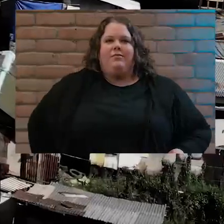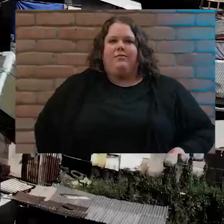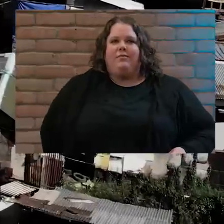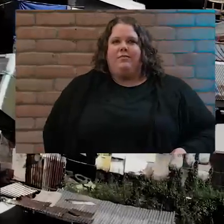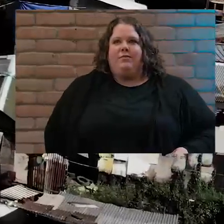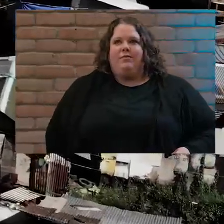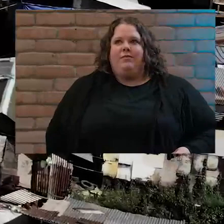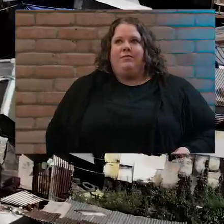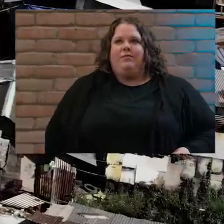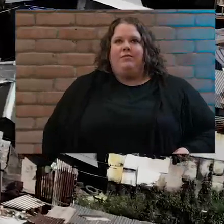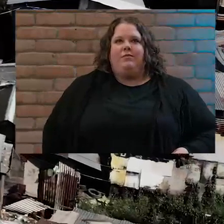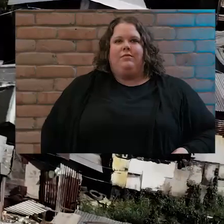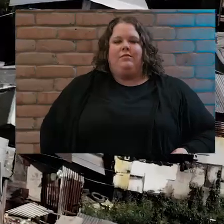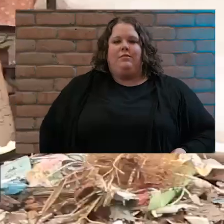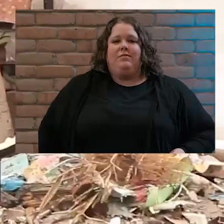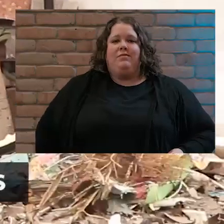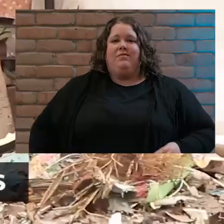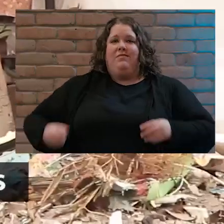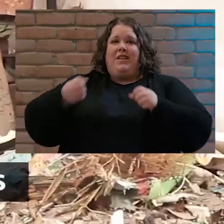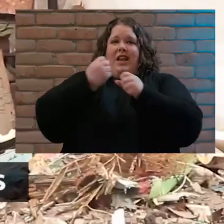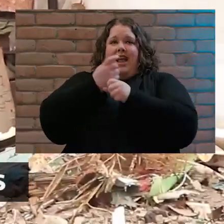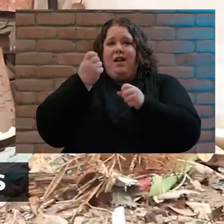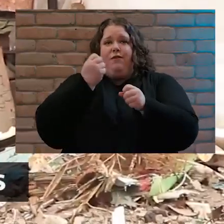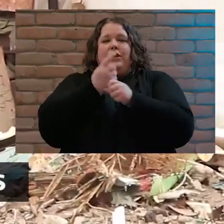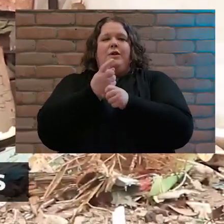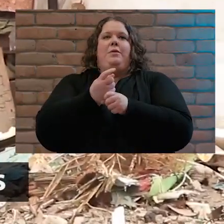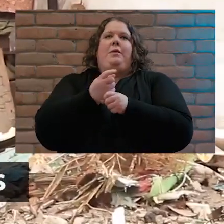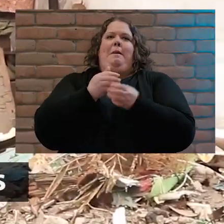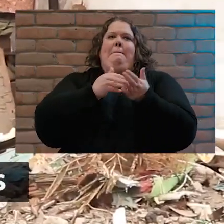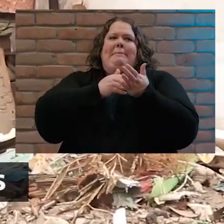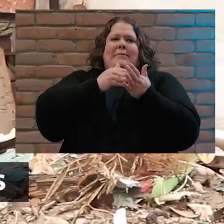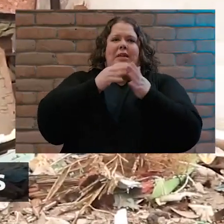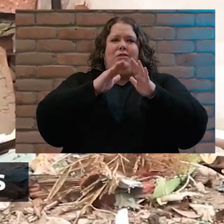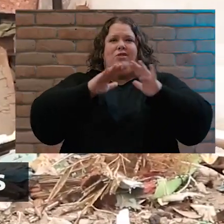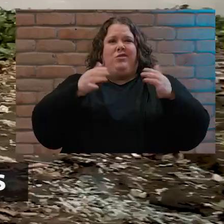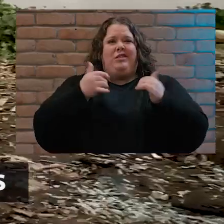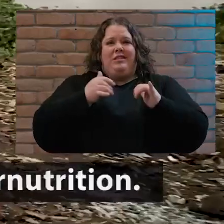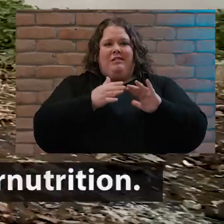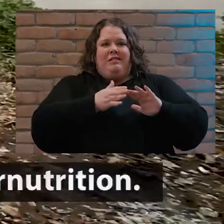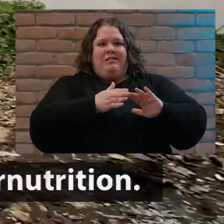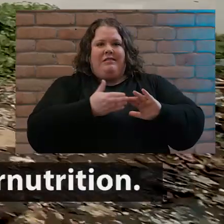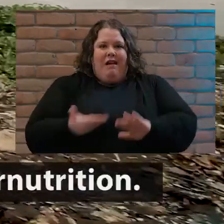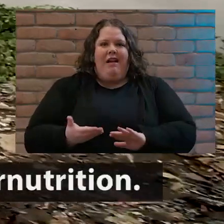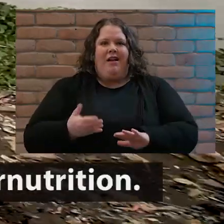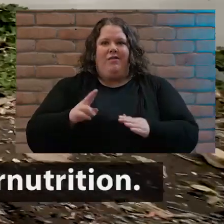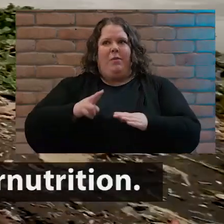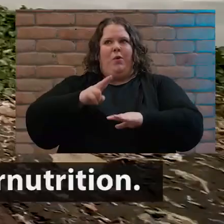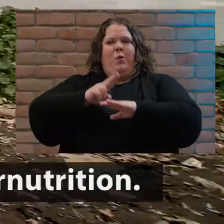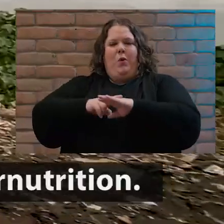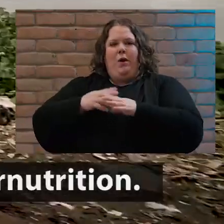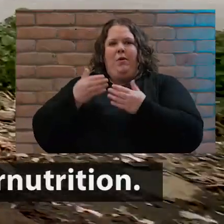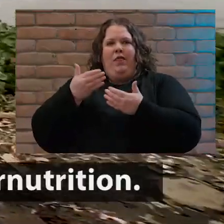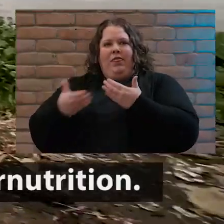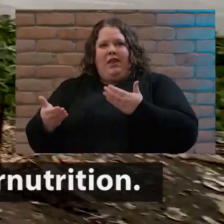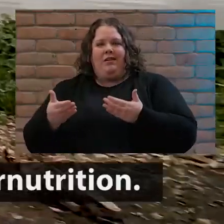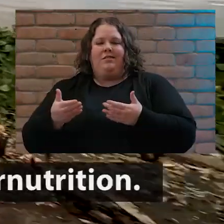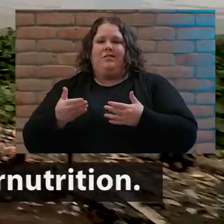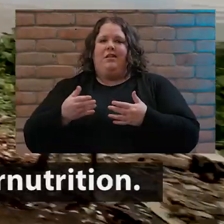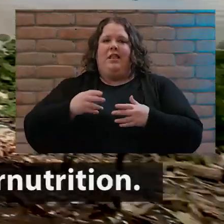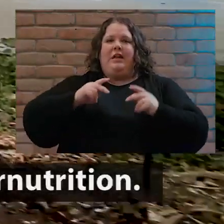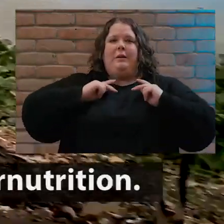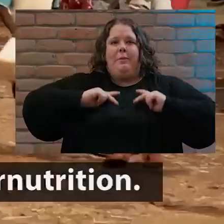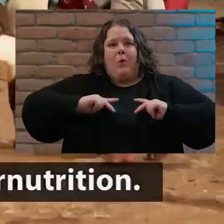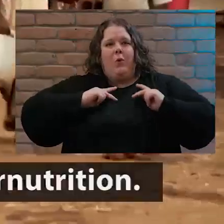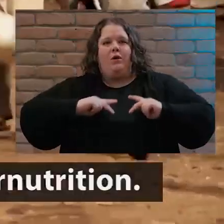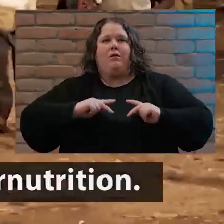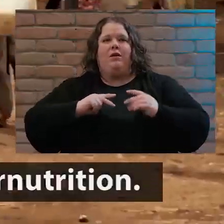But every year, millions of children are still dying from preventable causes, such as pneumonia, diarrhea,